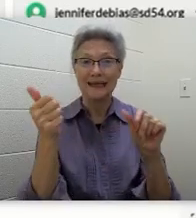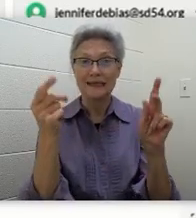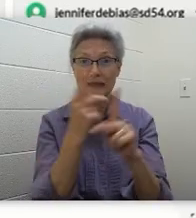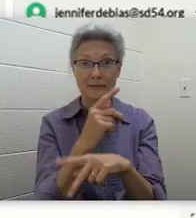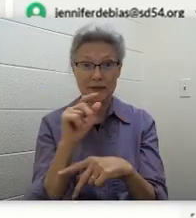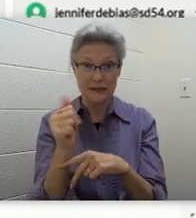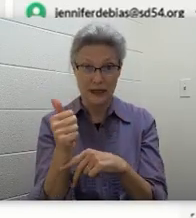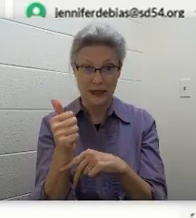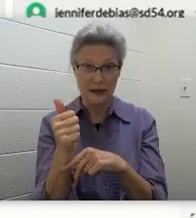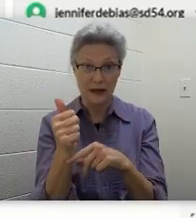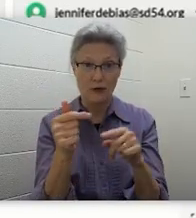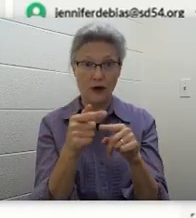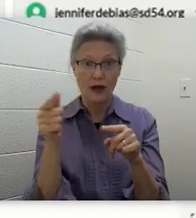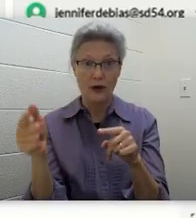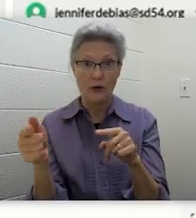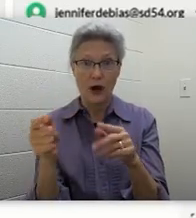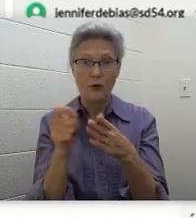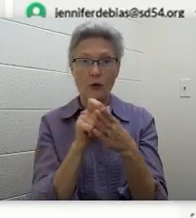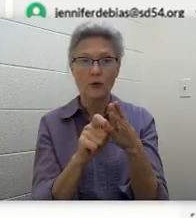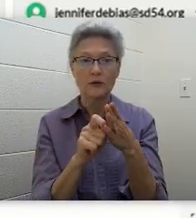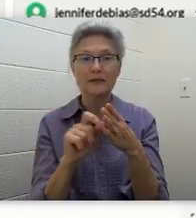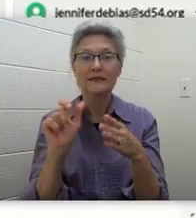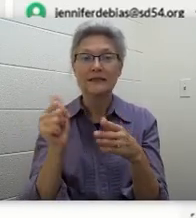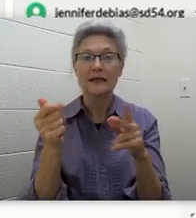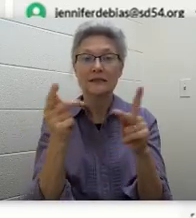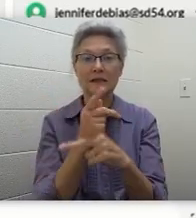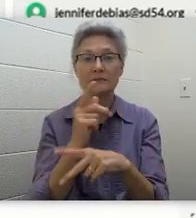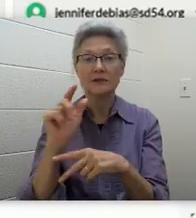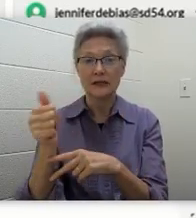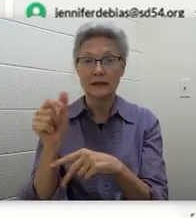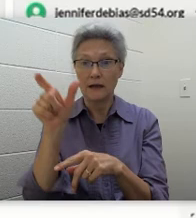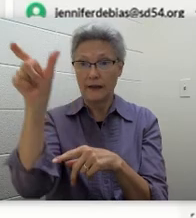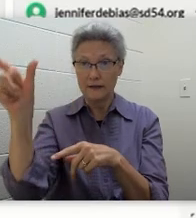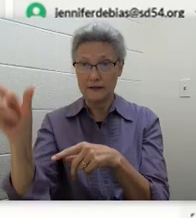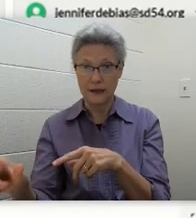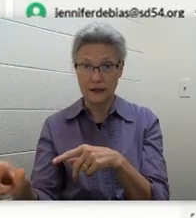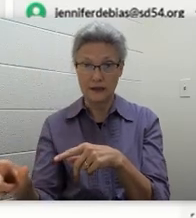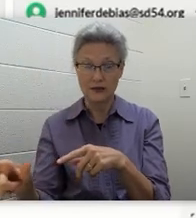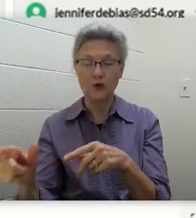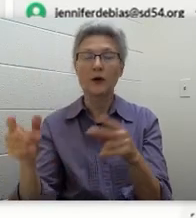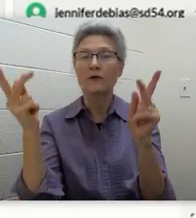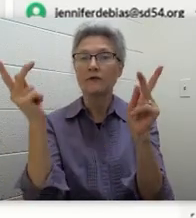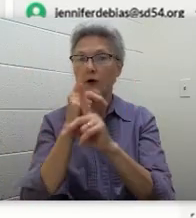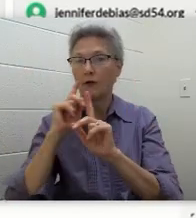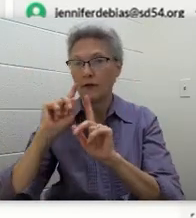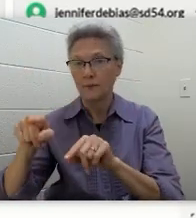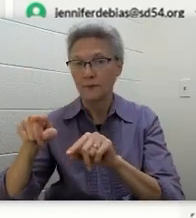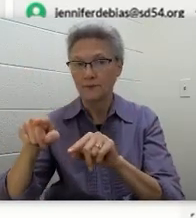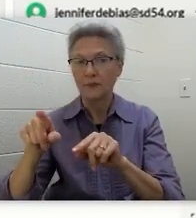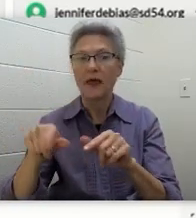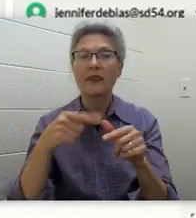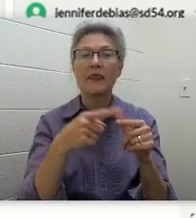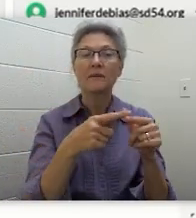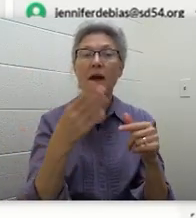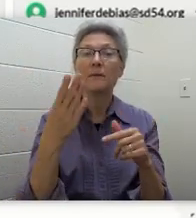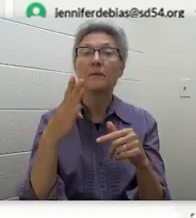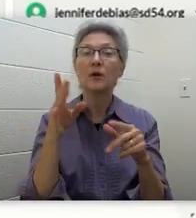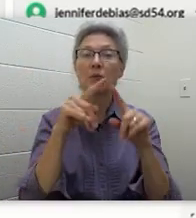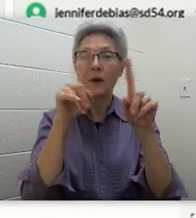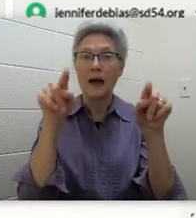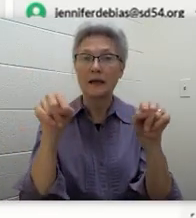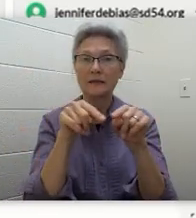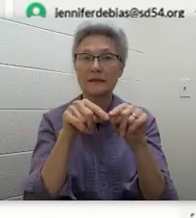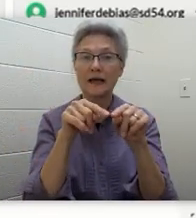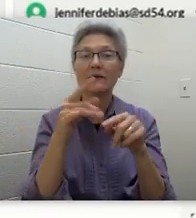and over here I wrote out 10 times 10. So I can solve that a little bit easier. Then in my blue box, I have